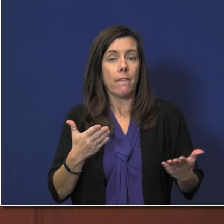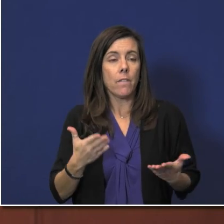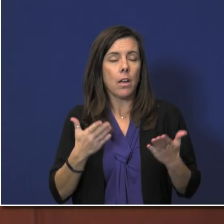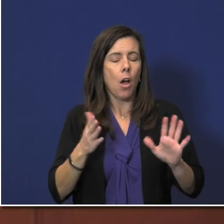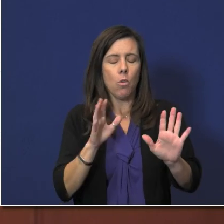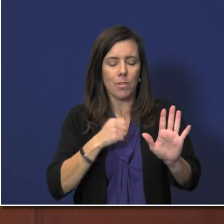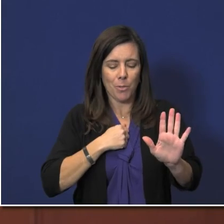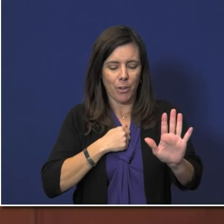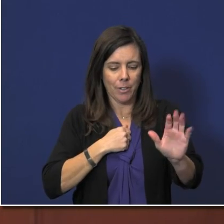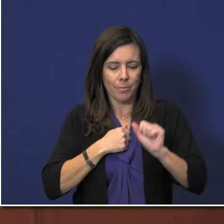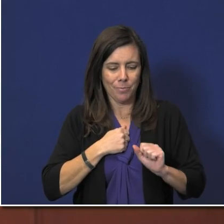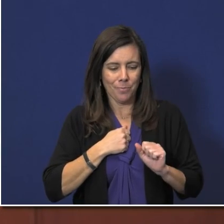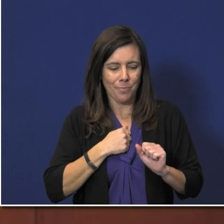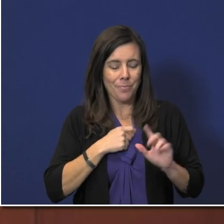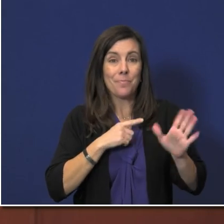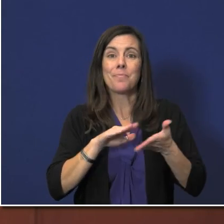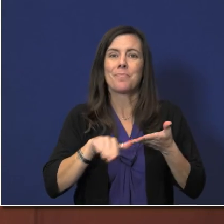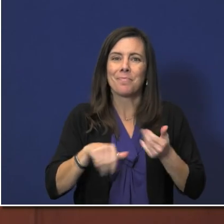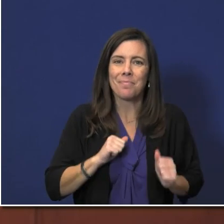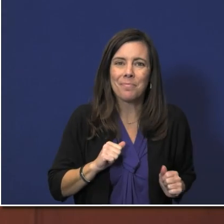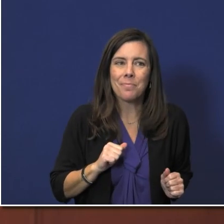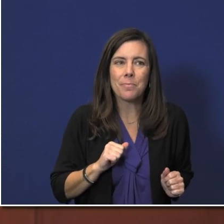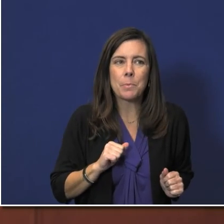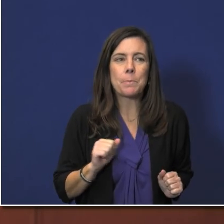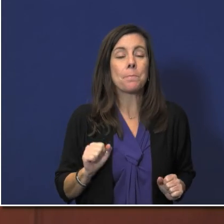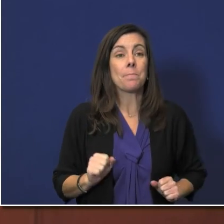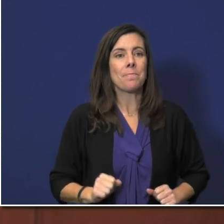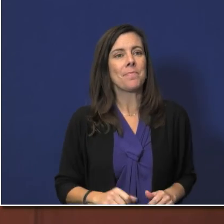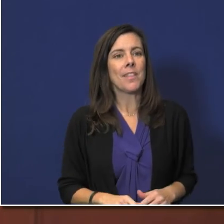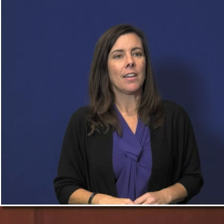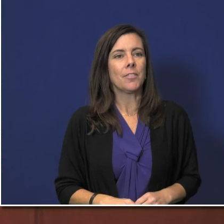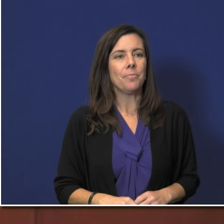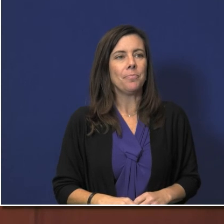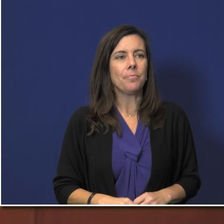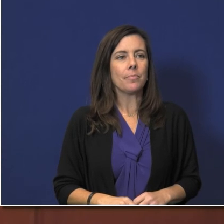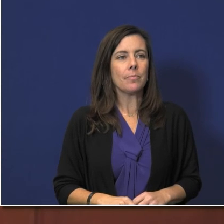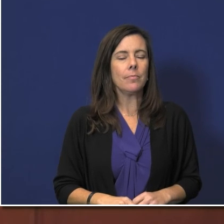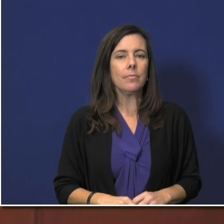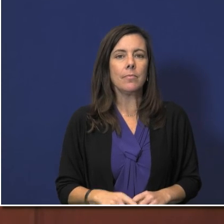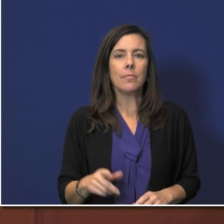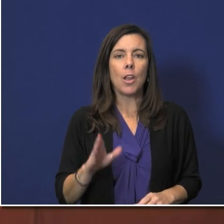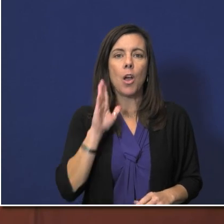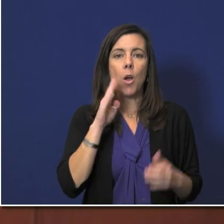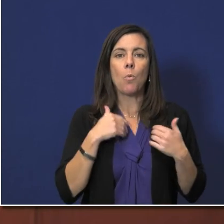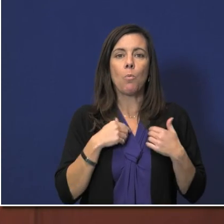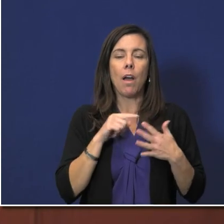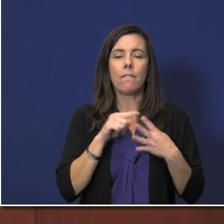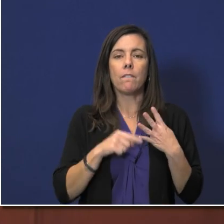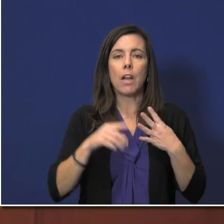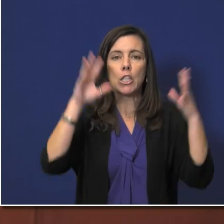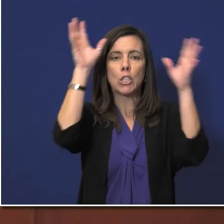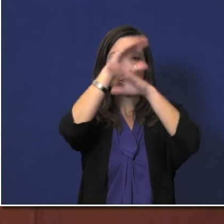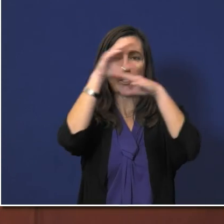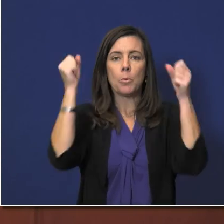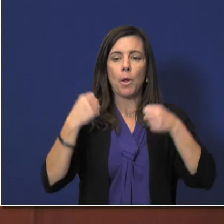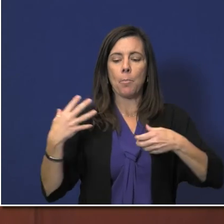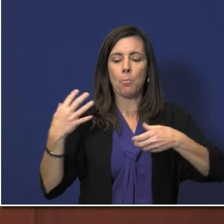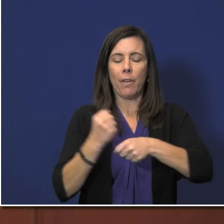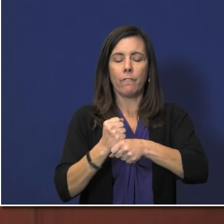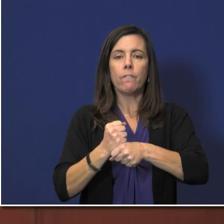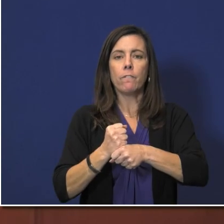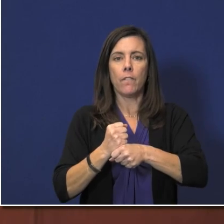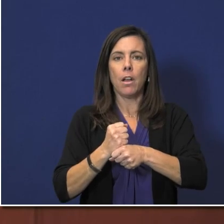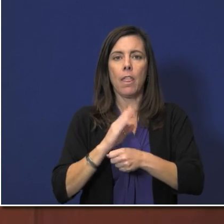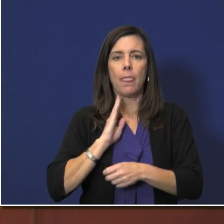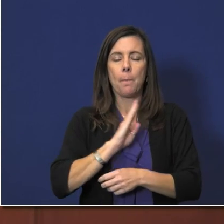sorry. Excuse me. I'll look back. We will have the following superintendent's briefing. The board